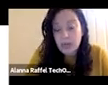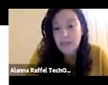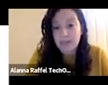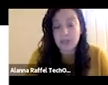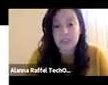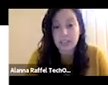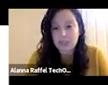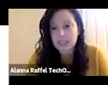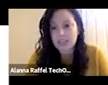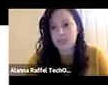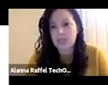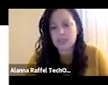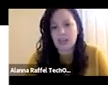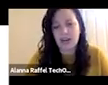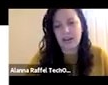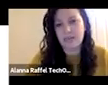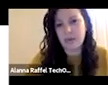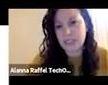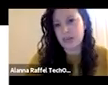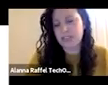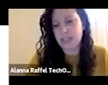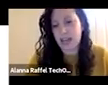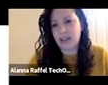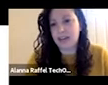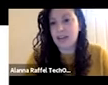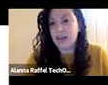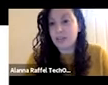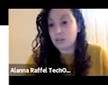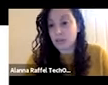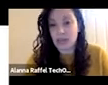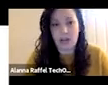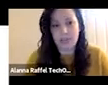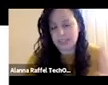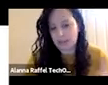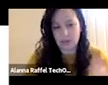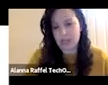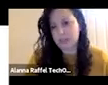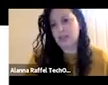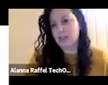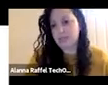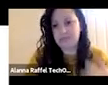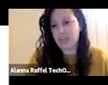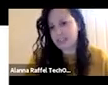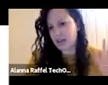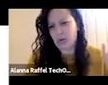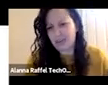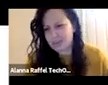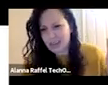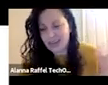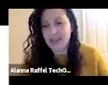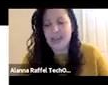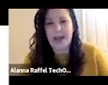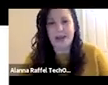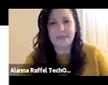large print, visual schedules, and there's a picture here of Post-it notes and pencil grips. And all of this stuff could be considered light tech or no